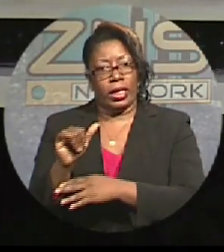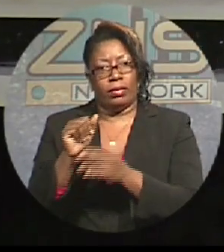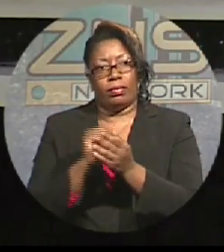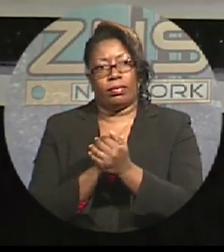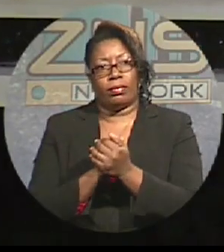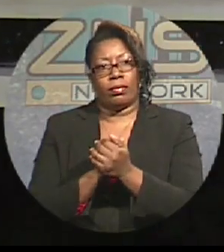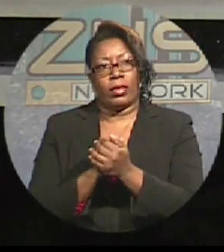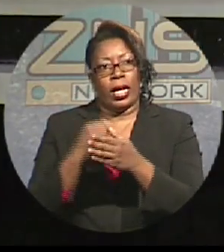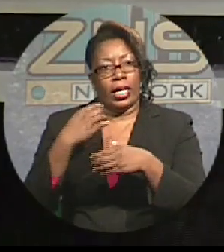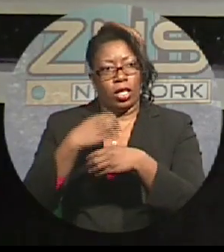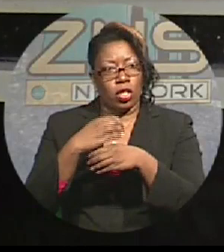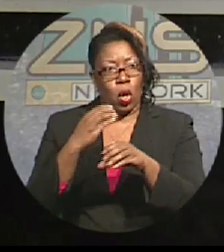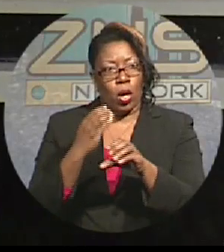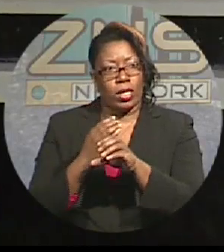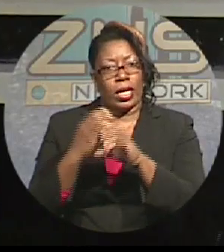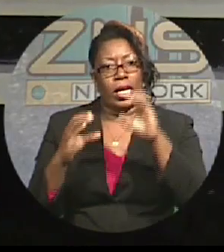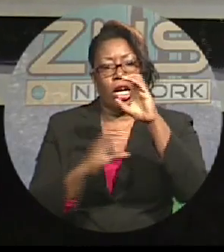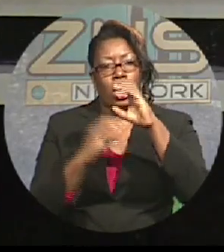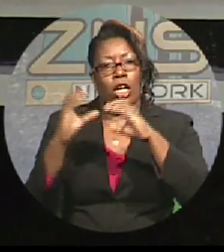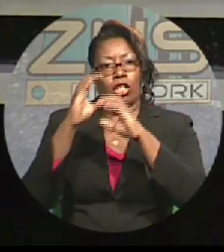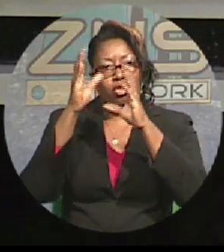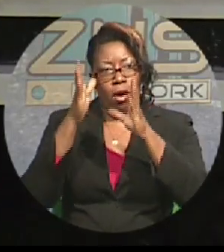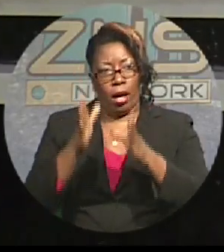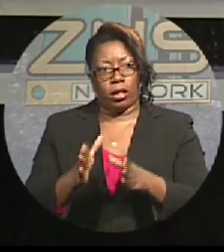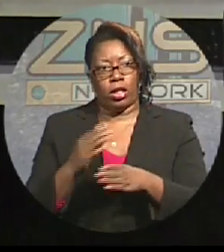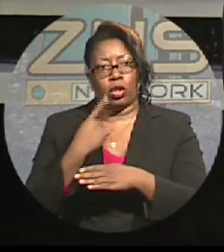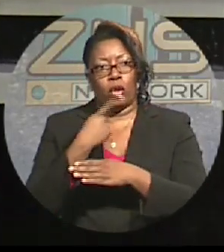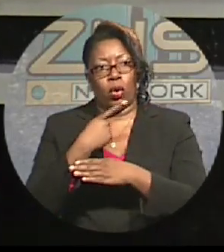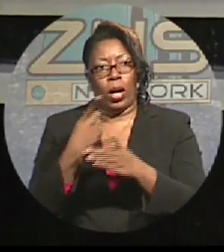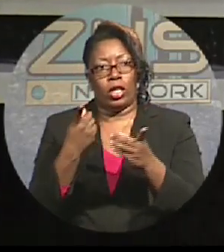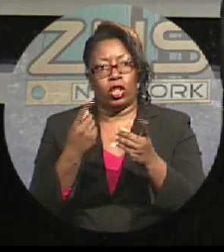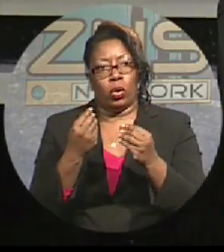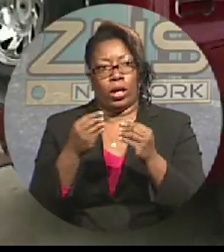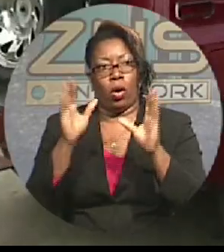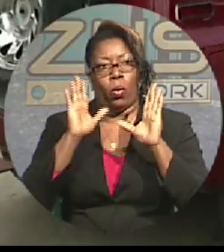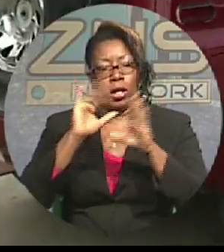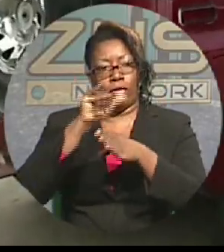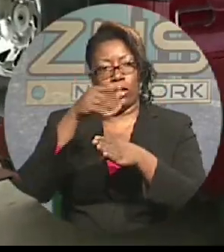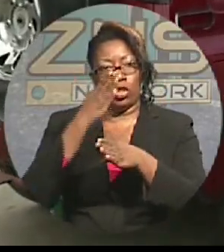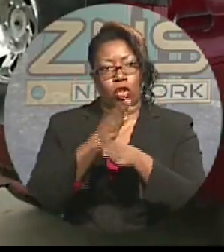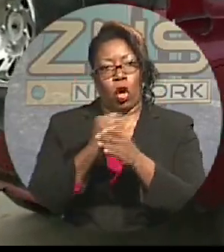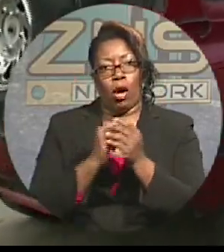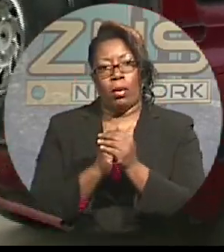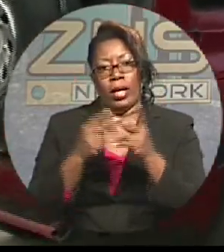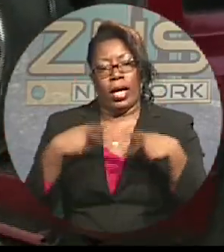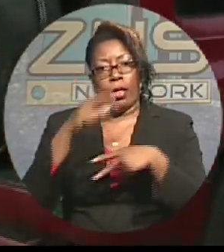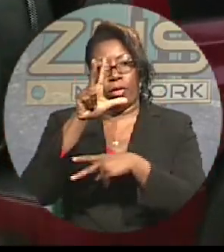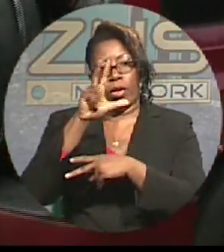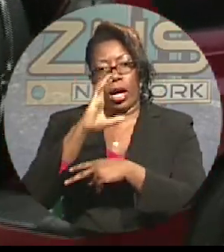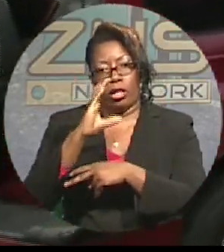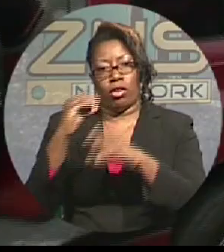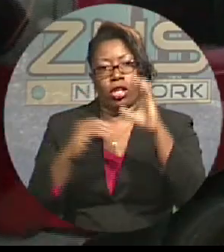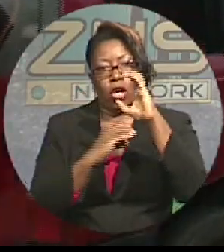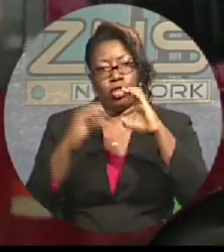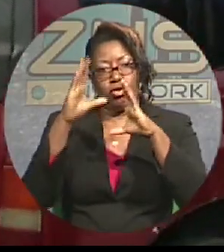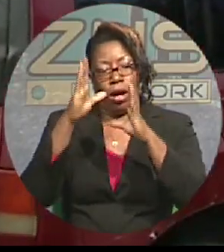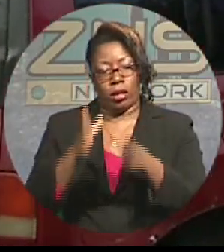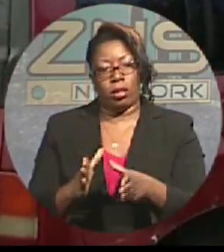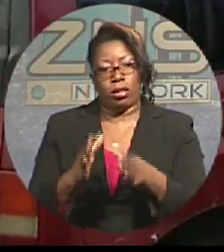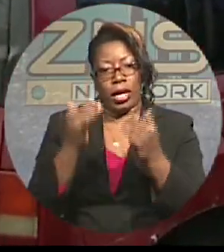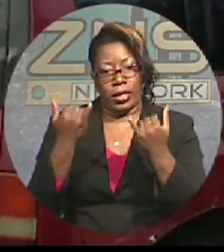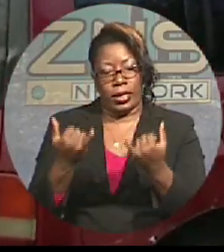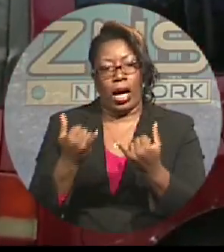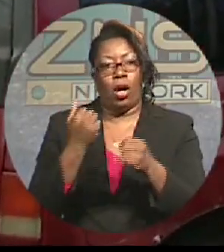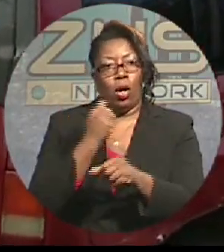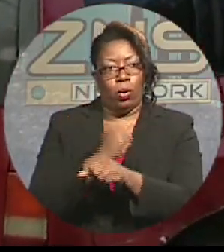causing contractors who are doing a marvelous job. 300 contractors have been employed to work on 300